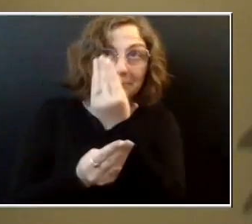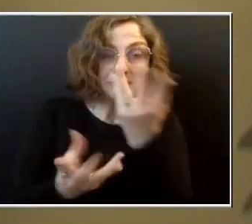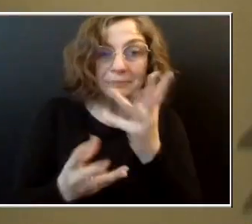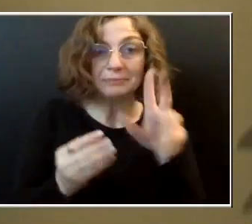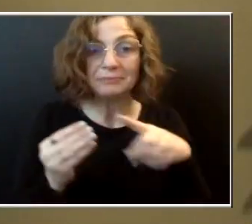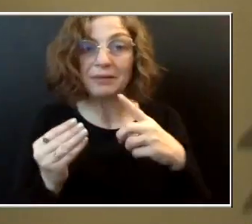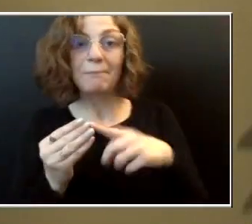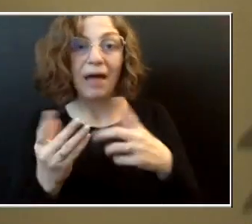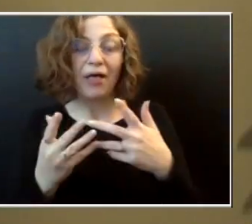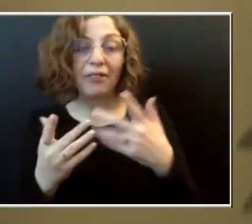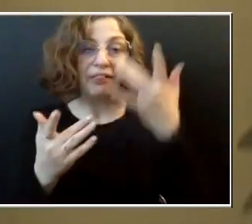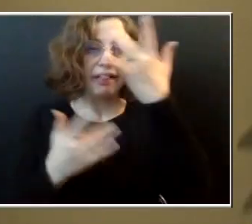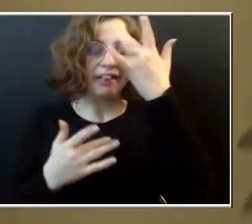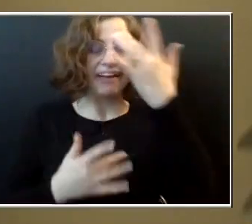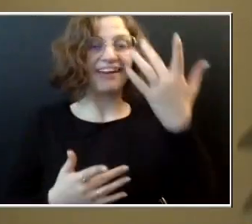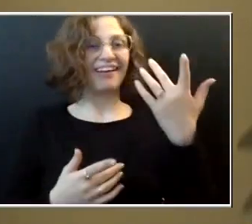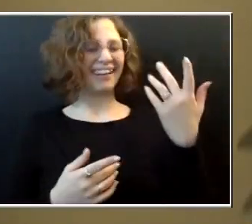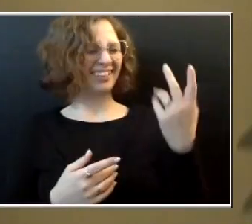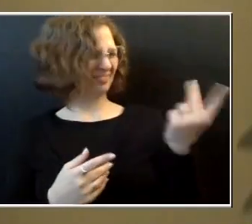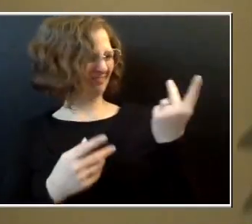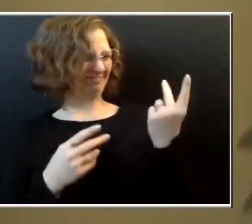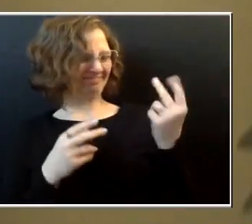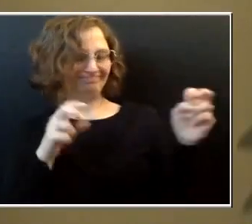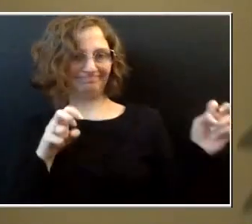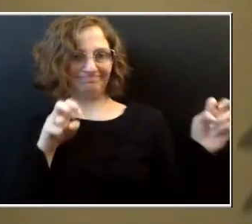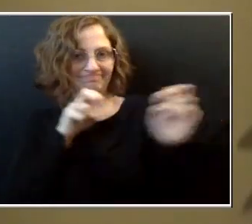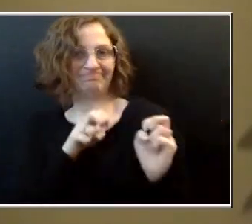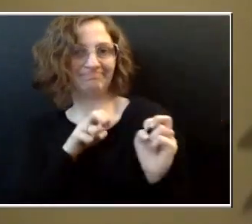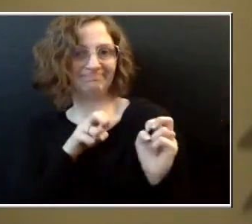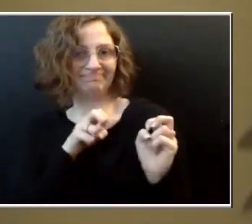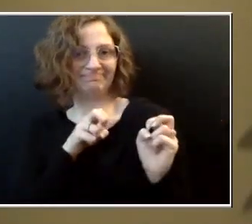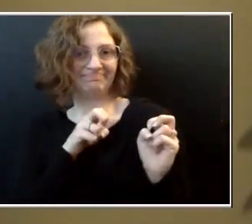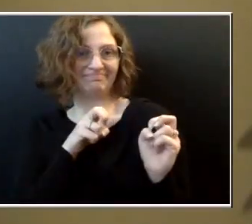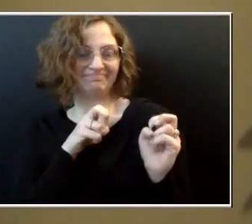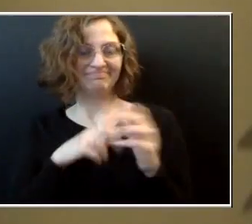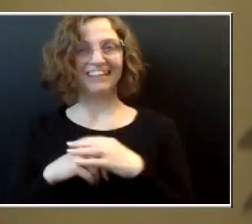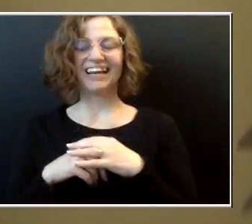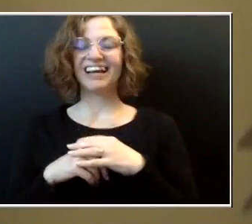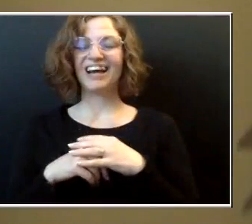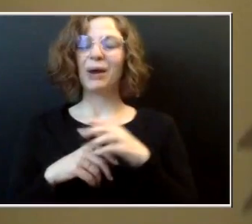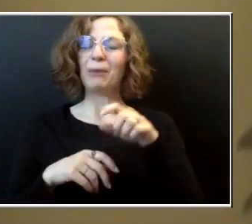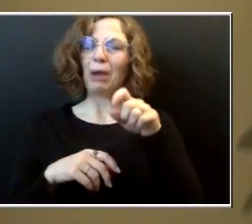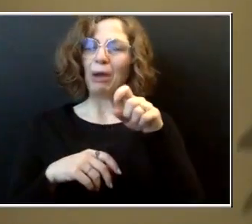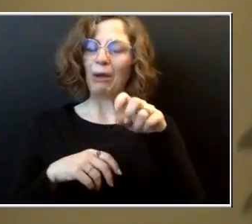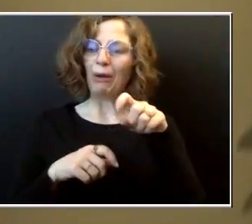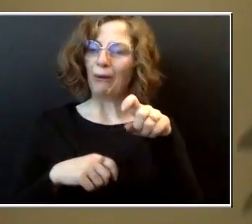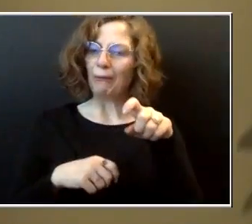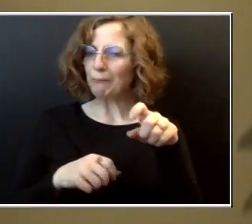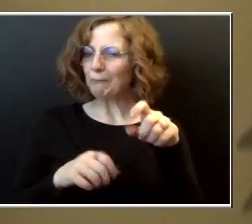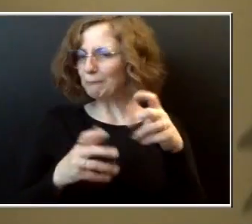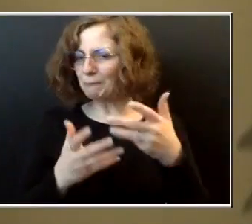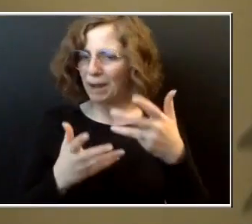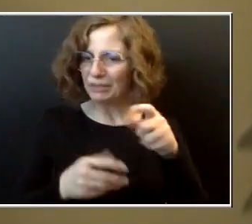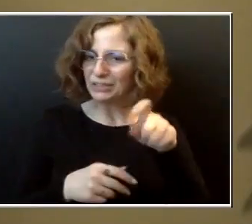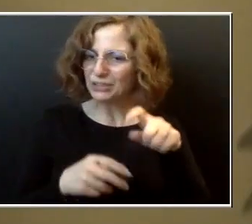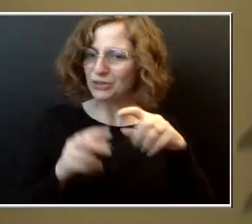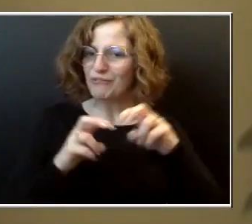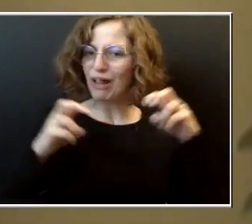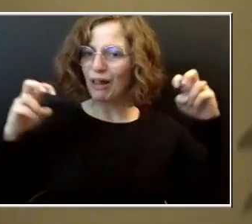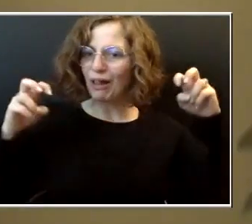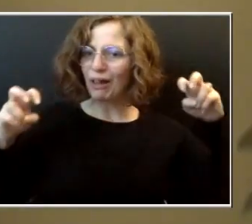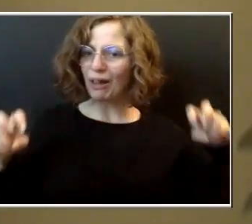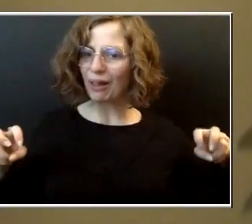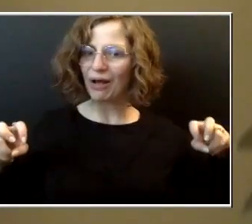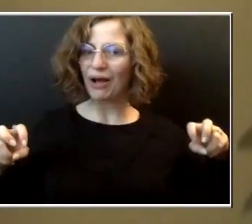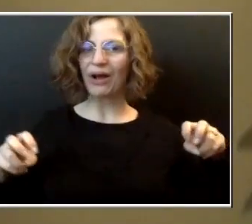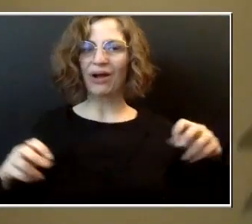each other, and we were huddled over a speakerphone. In hindsight, we could have been a little further apart. We might have been wearing masks. Oh, wait a minute. I even had on the same